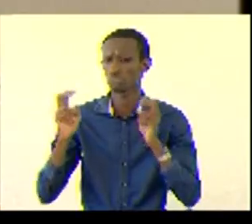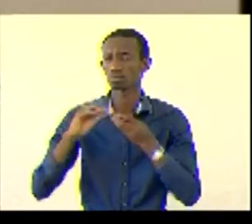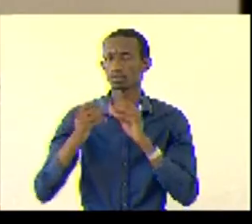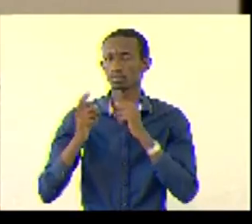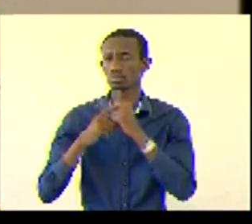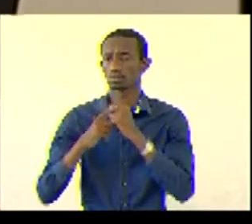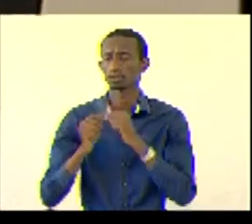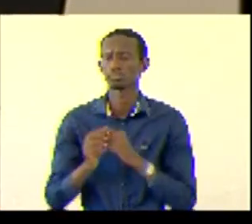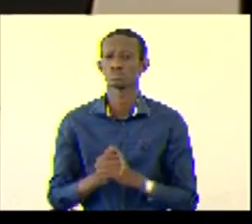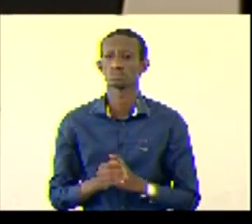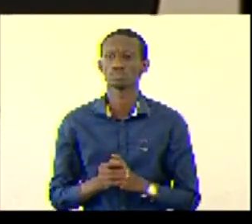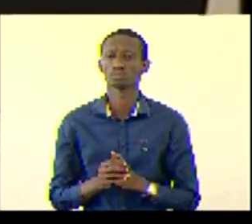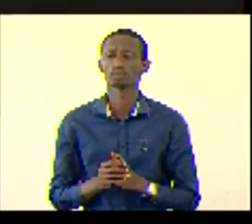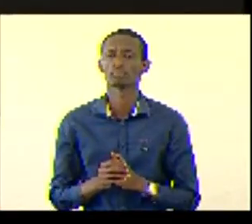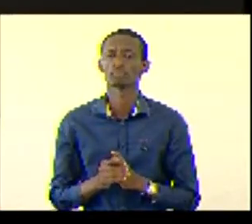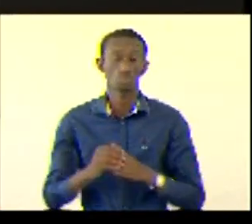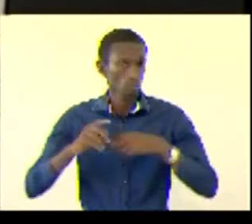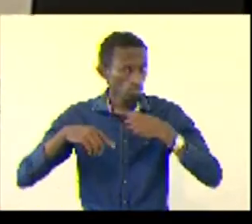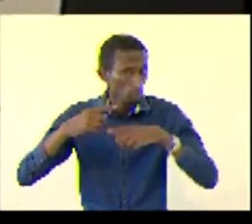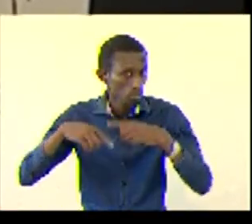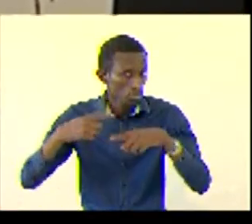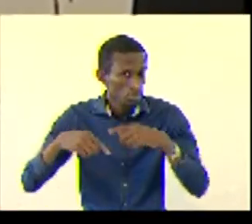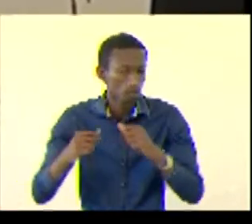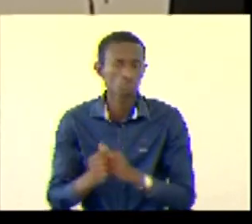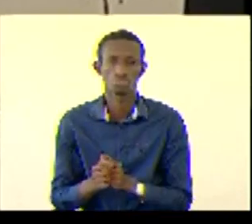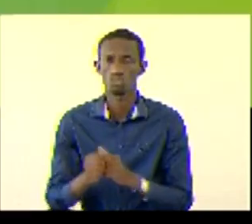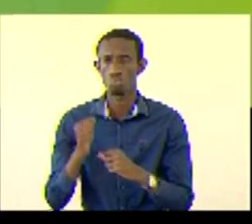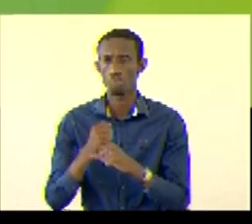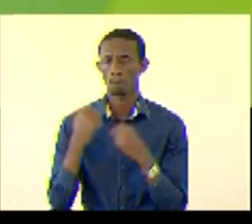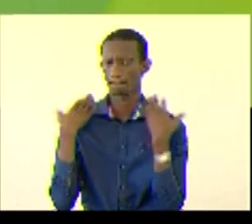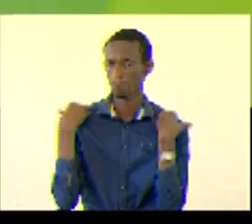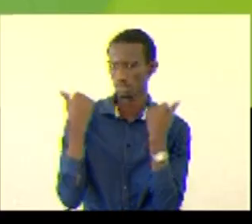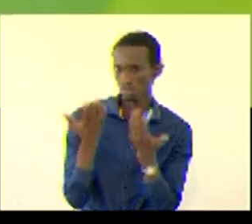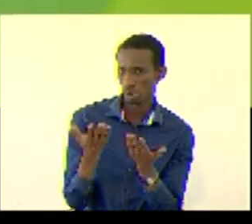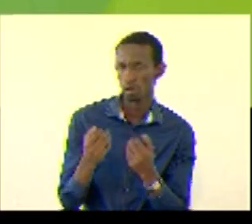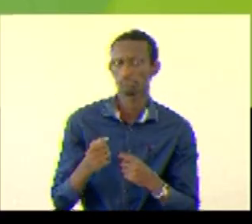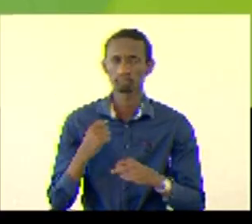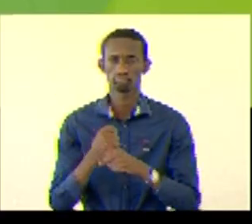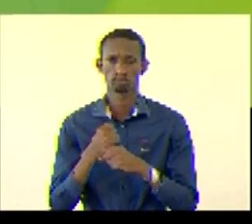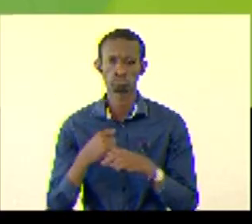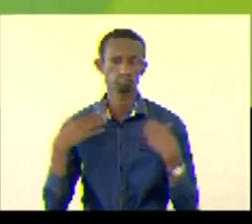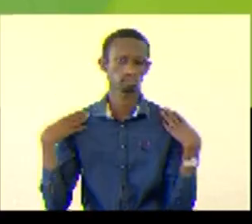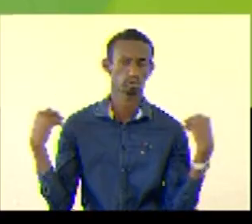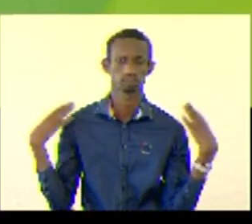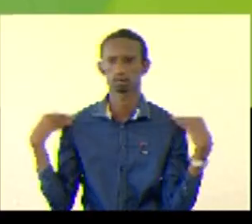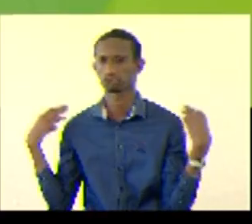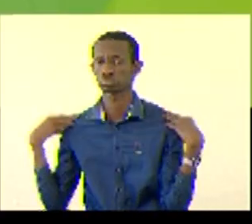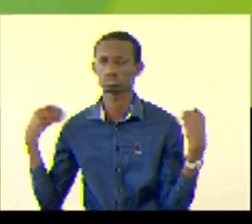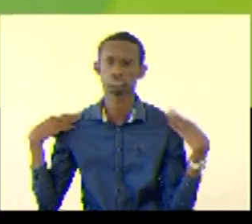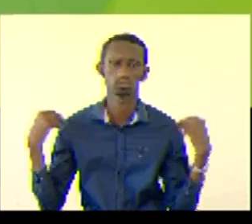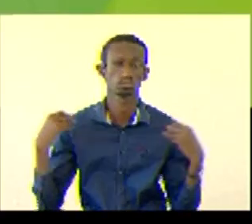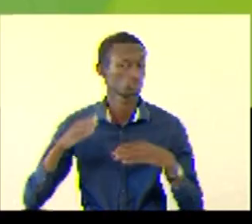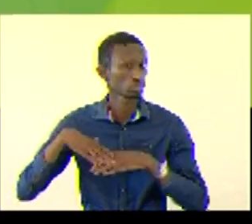continue with the assessment. We're doing the exercises, and by the end of the